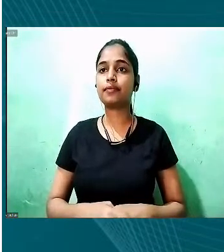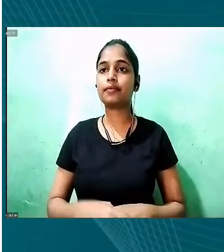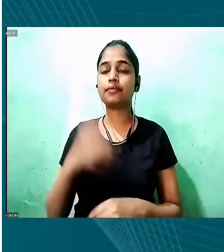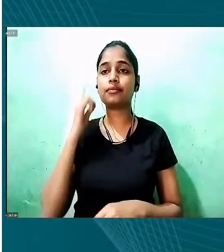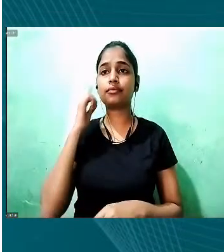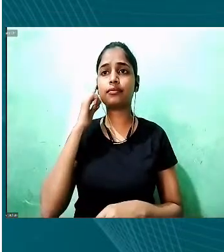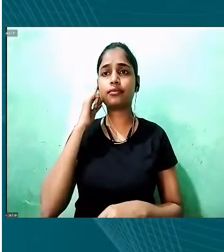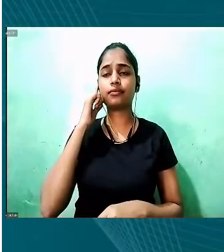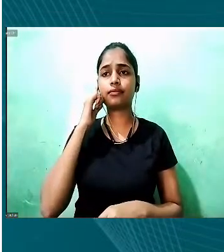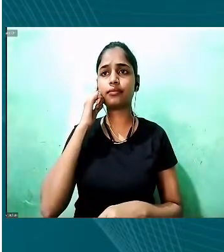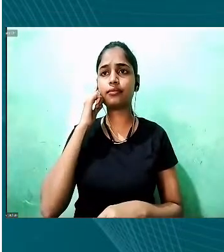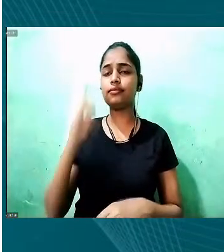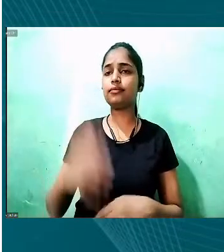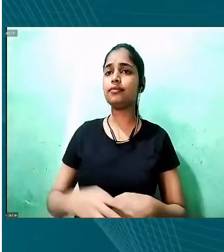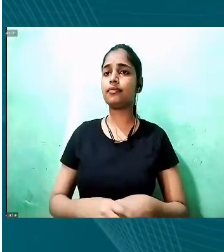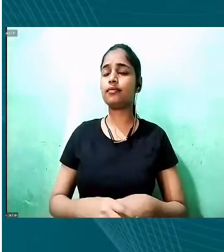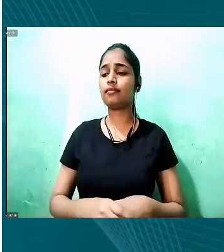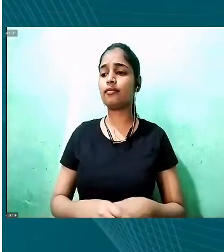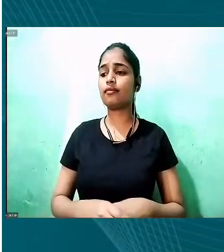He felt lonely.